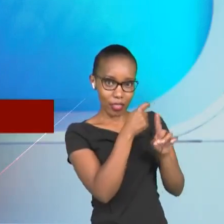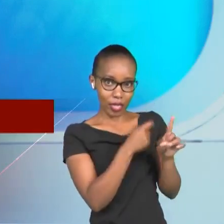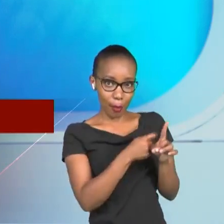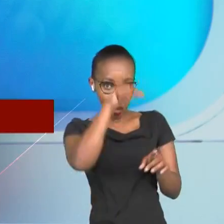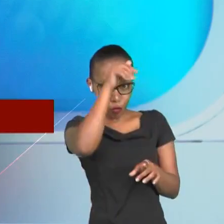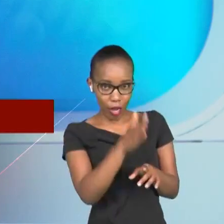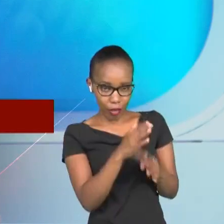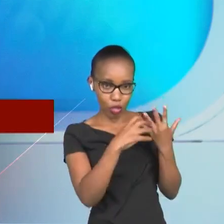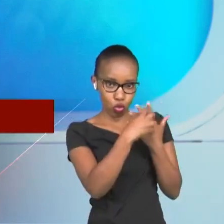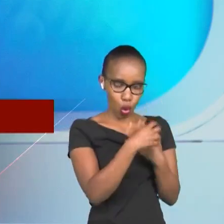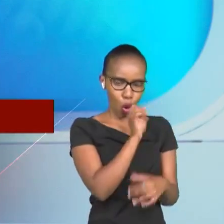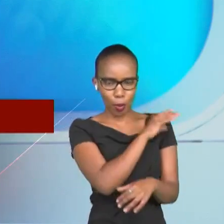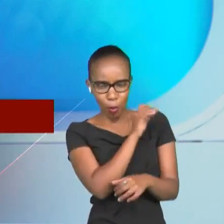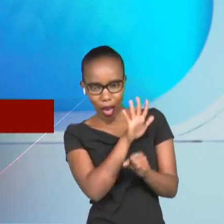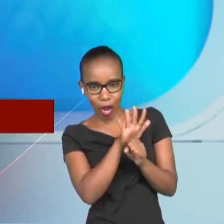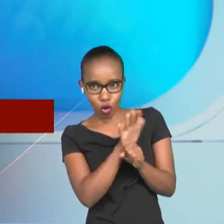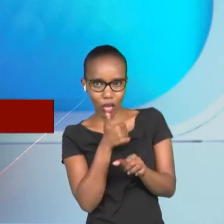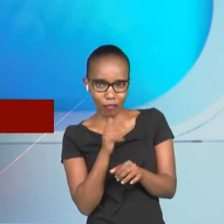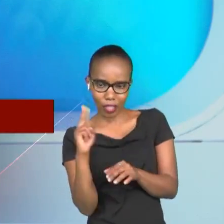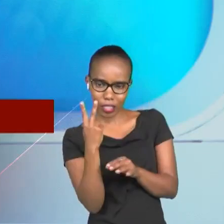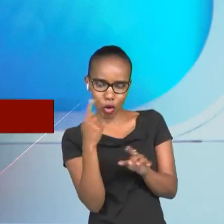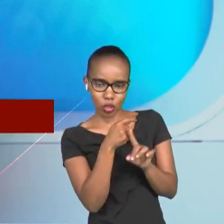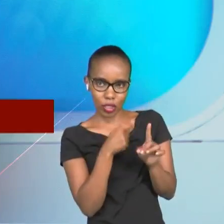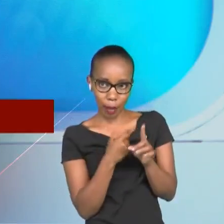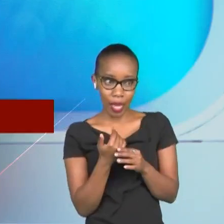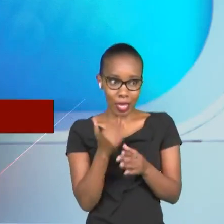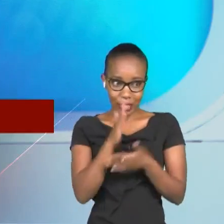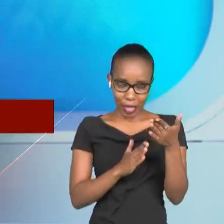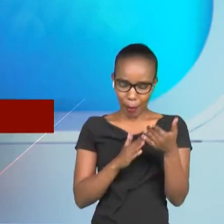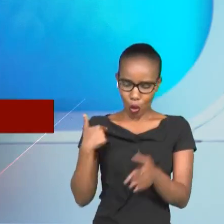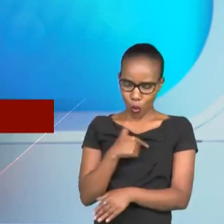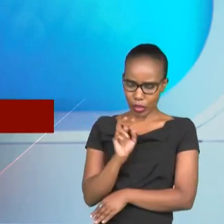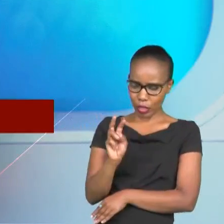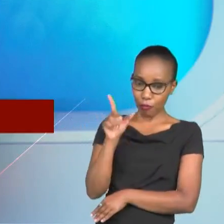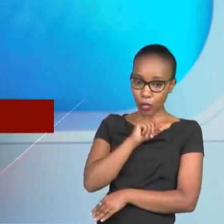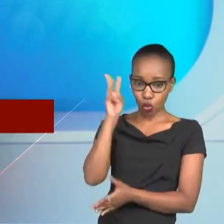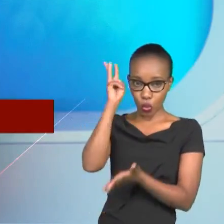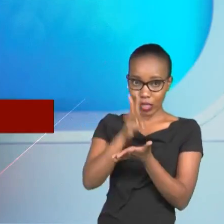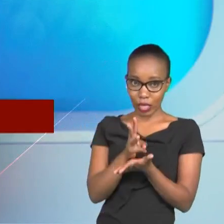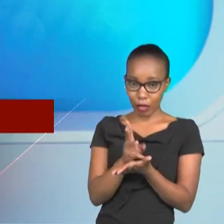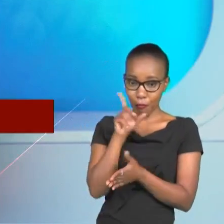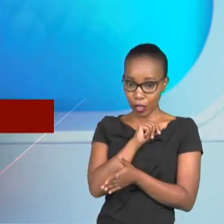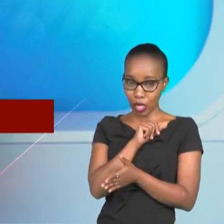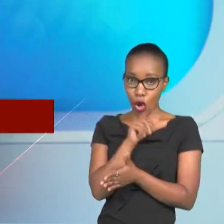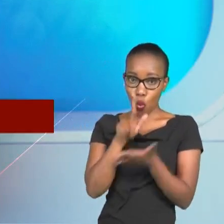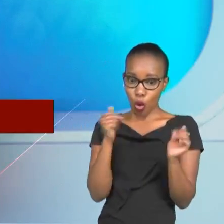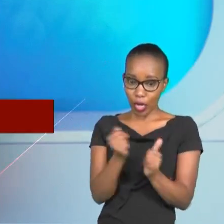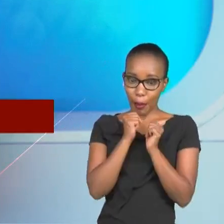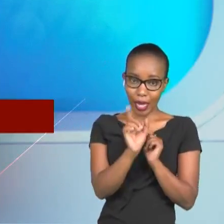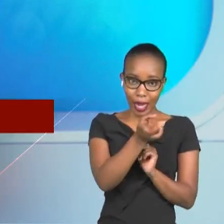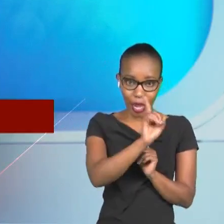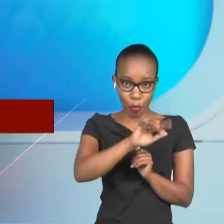Sonko, and the complaints have run into the second term. Some of us have seen, we've all witnessed the drama that has been taking place in Nairobi County